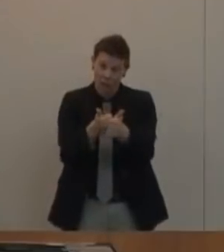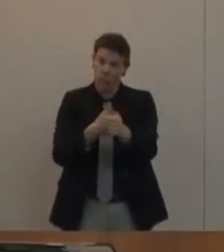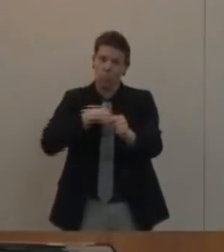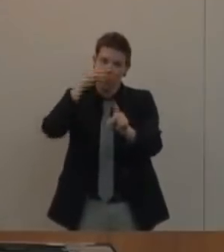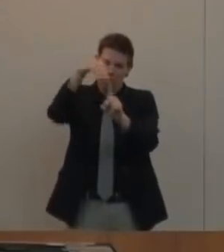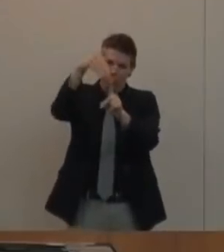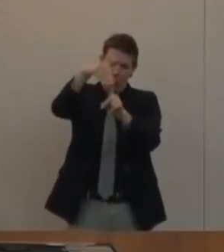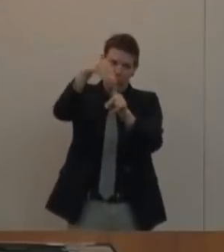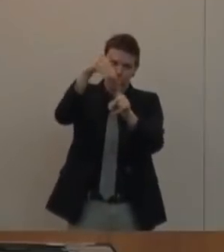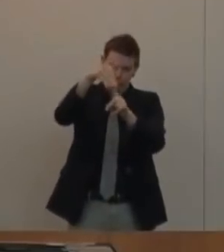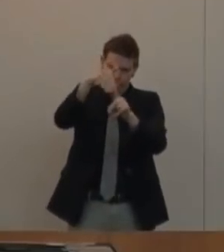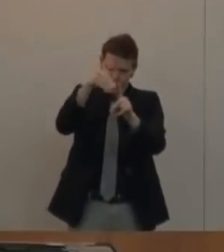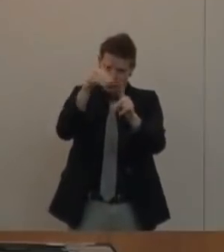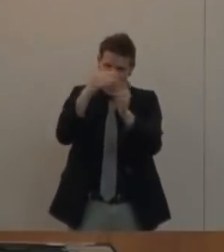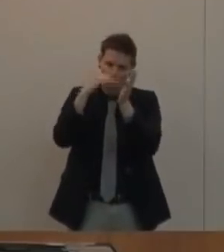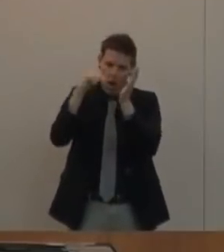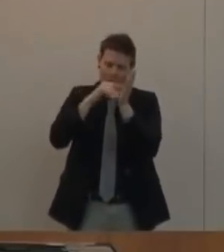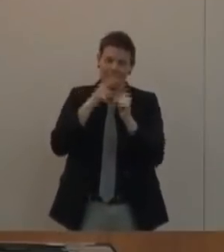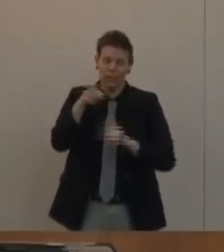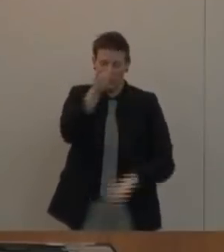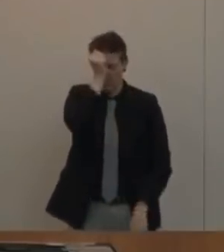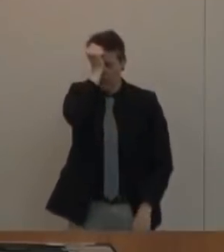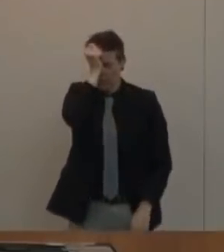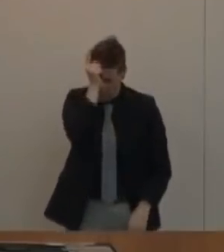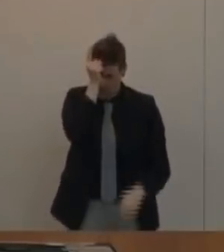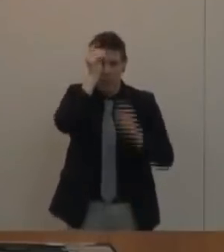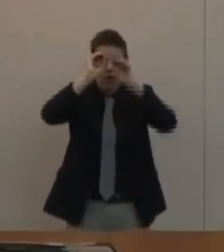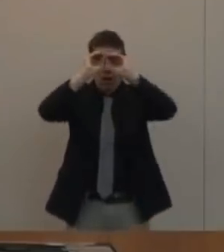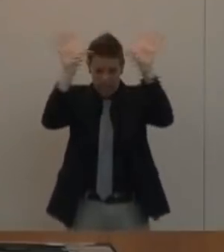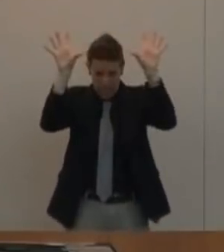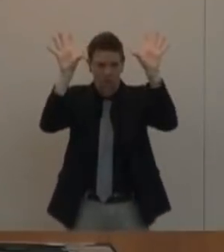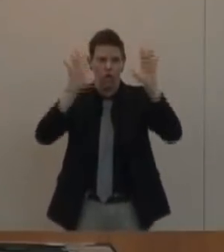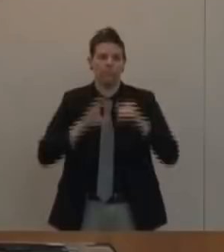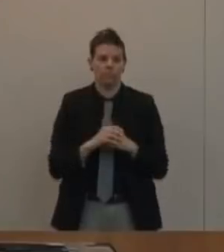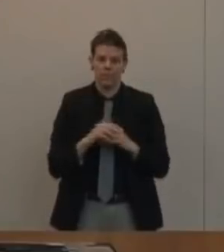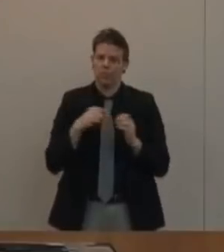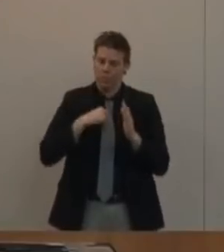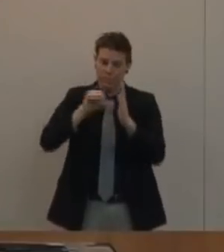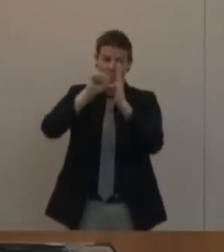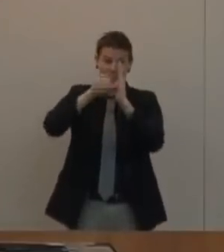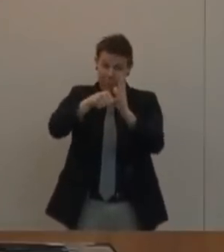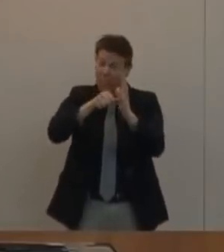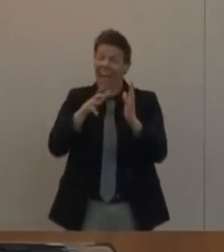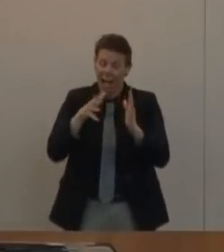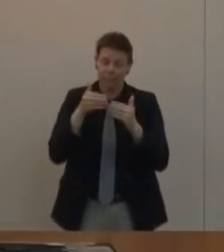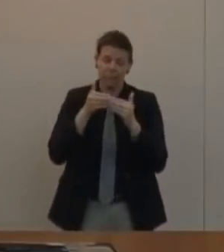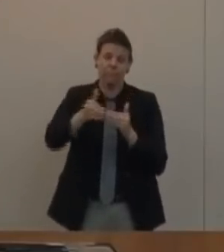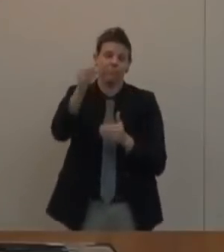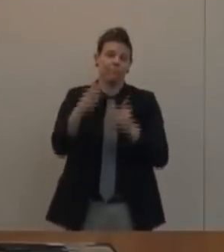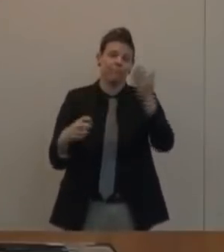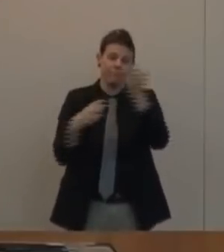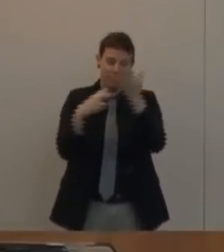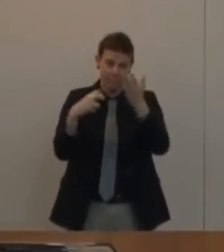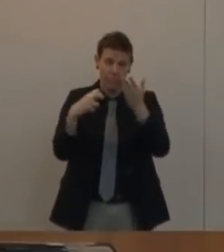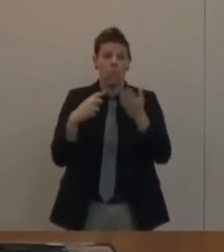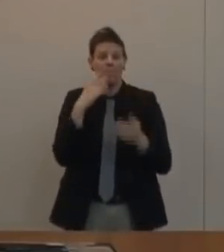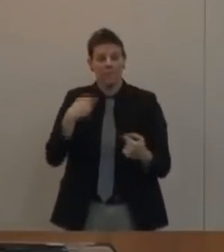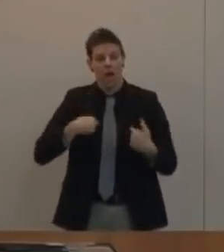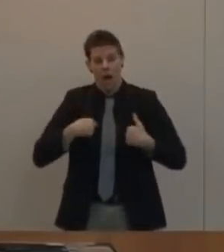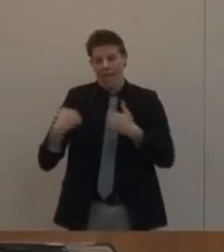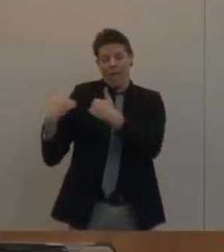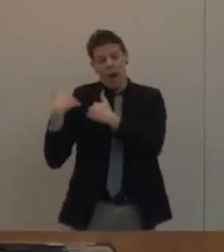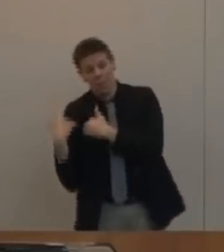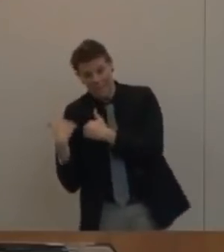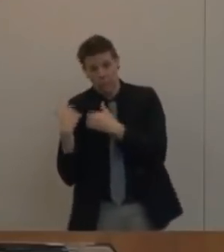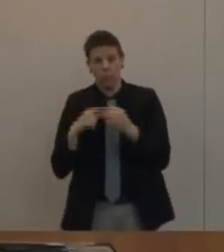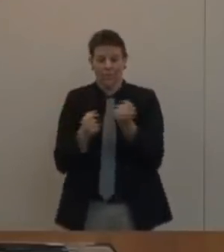sure it's clear to everyone that we will enforce, because we have an obligation to save as many lives